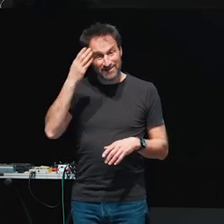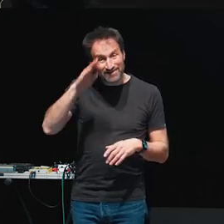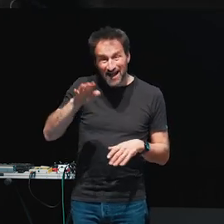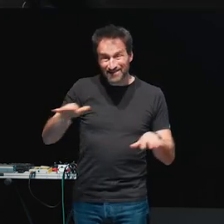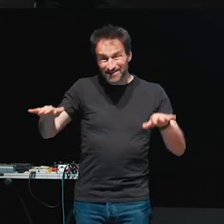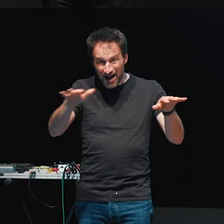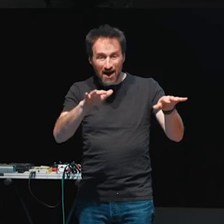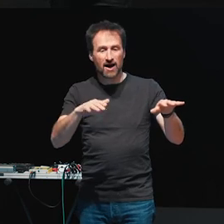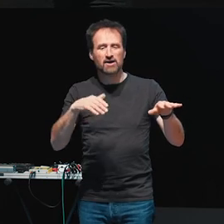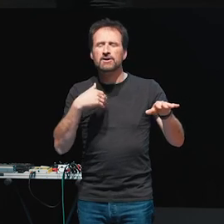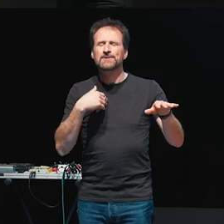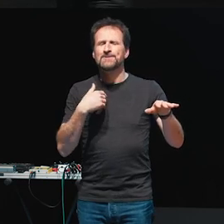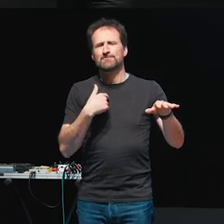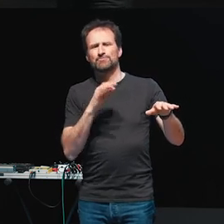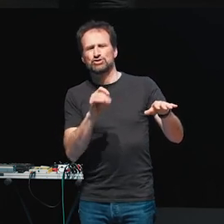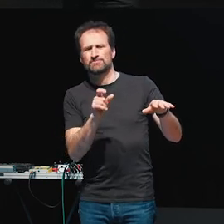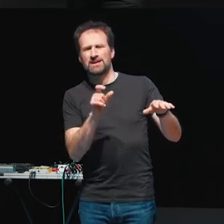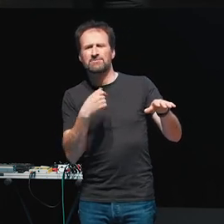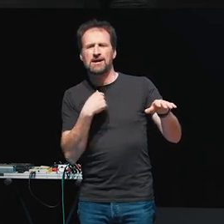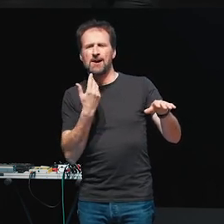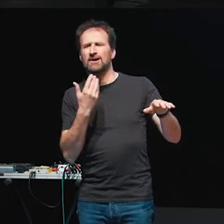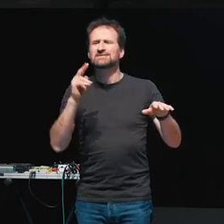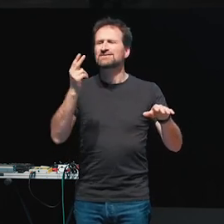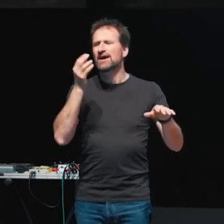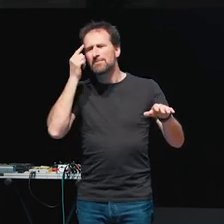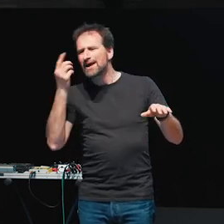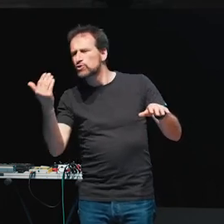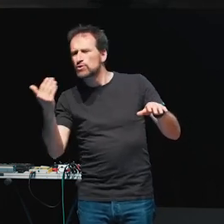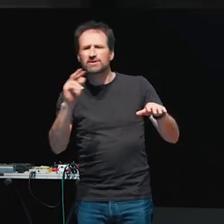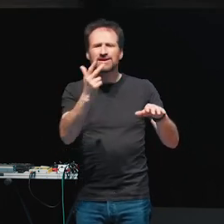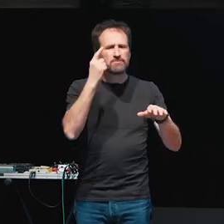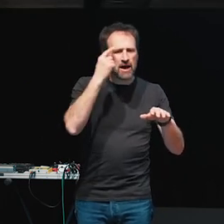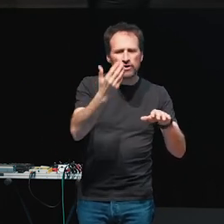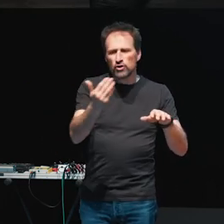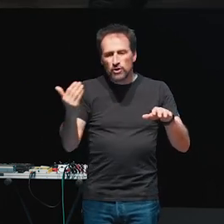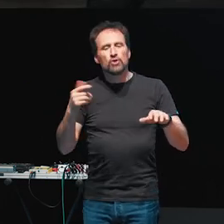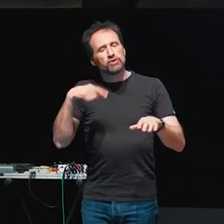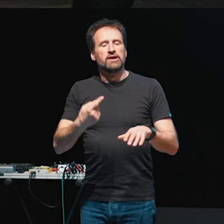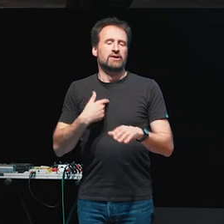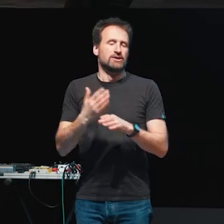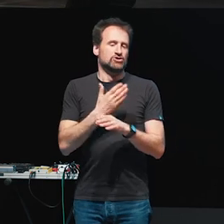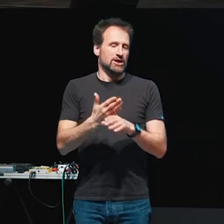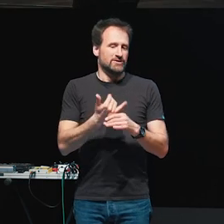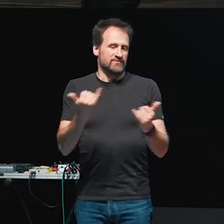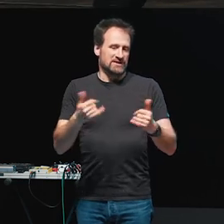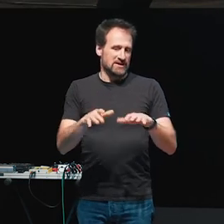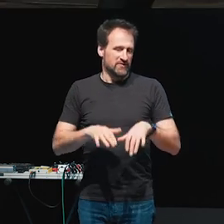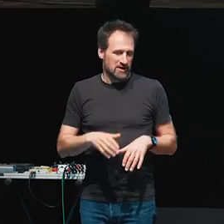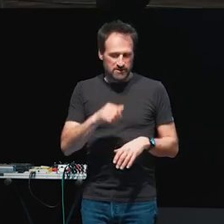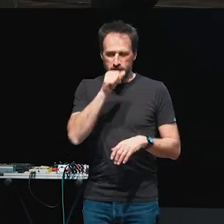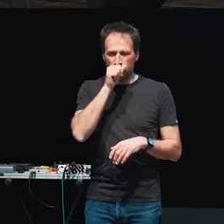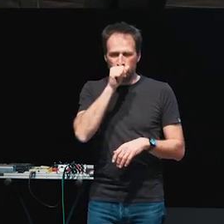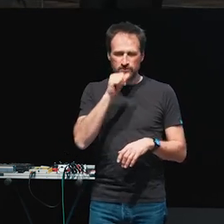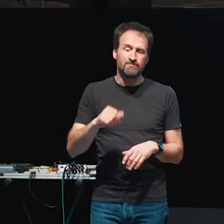a second opinion or third opinion to look at, and then I can make my choices. So with JavaScript, like